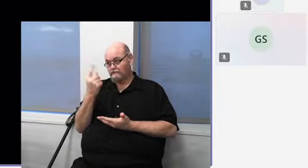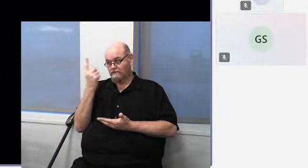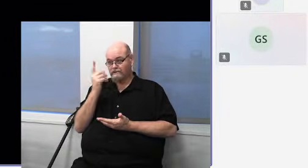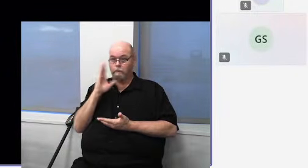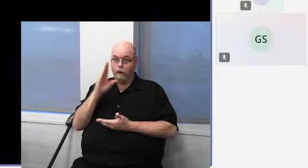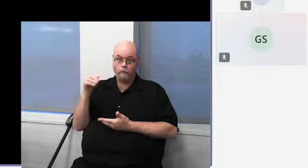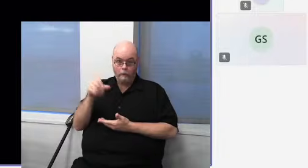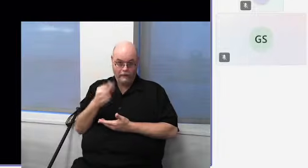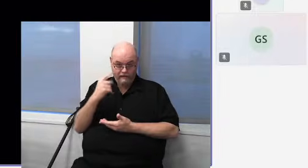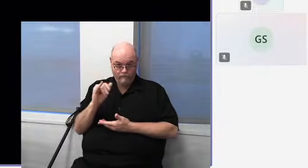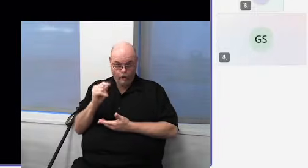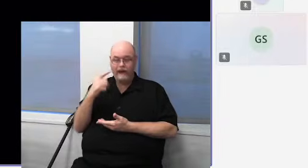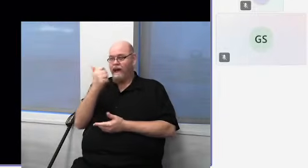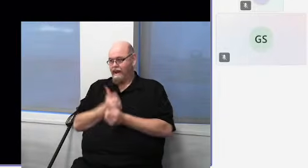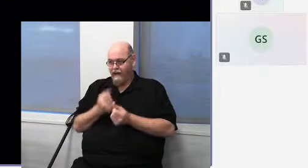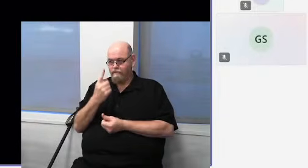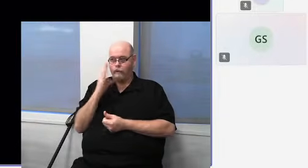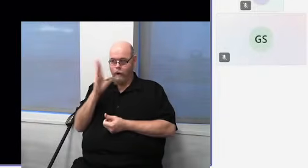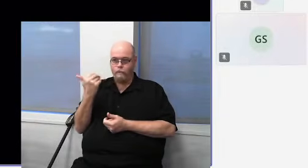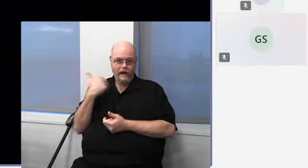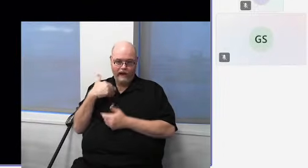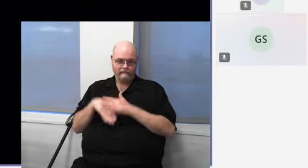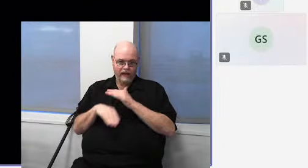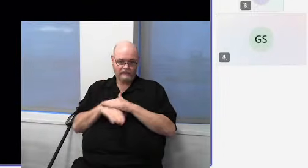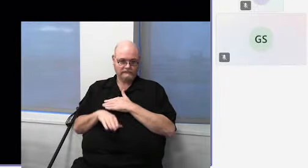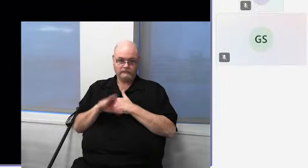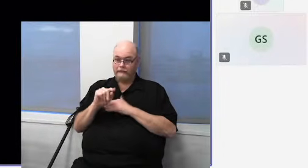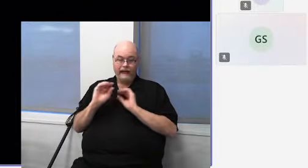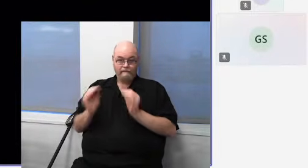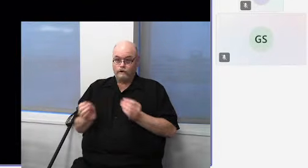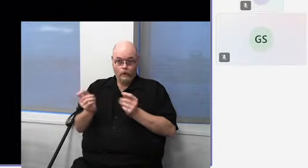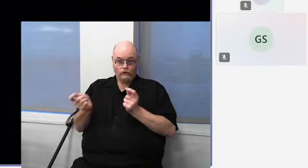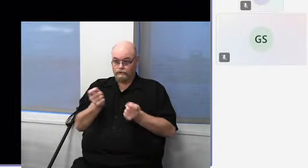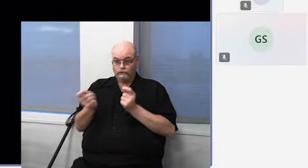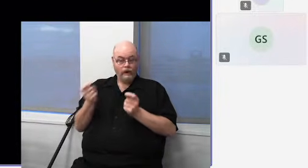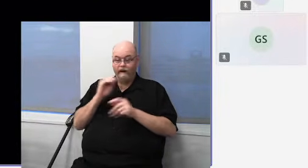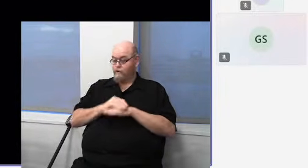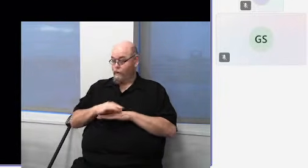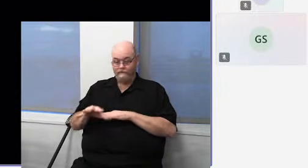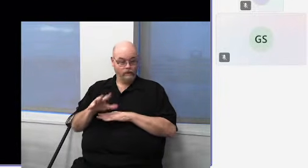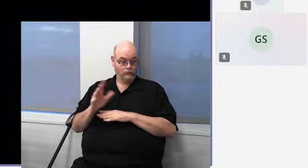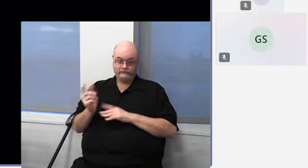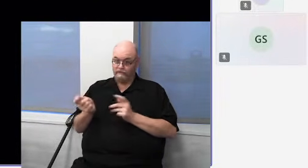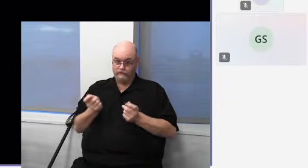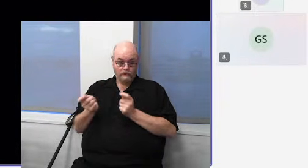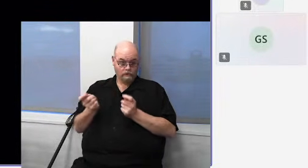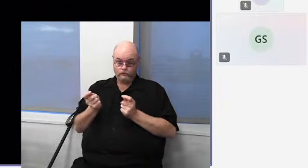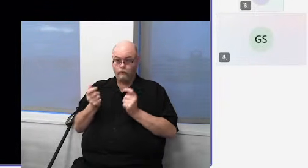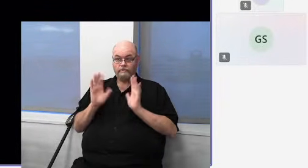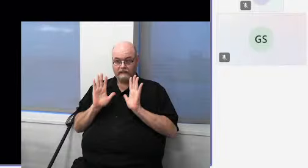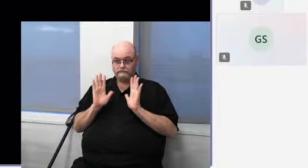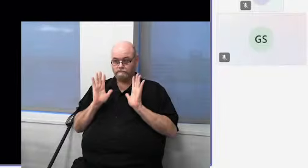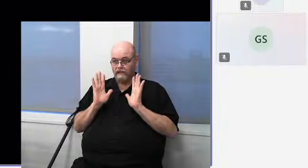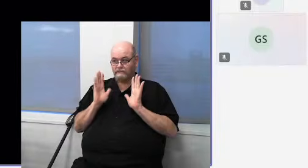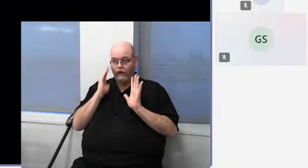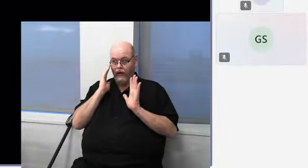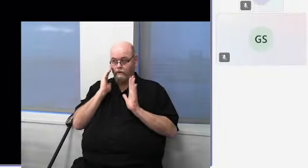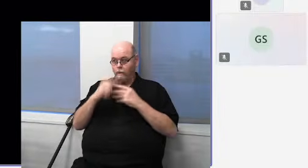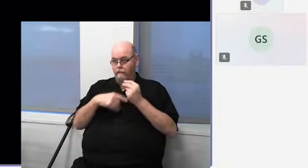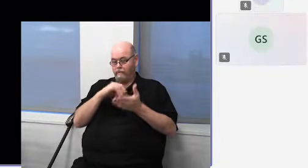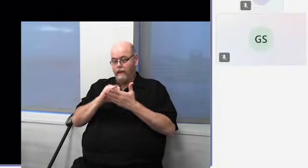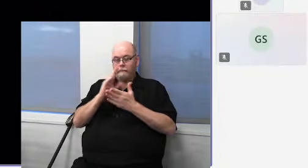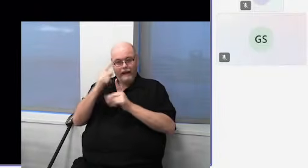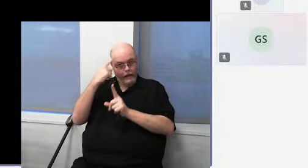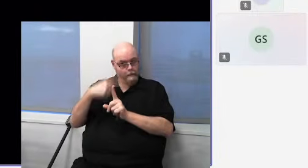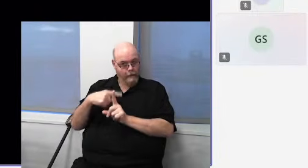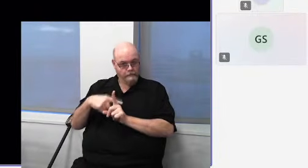and that somebody will have paid for it and then everybody will have access to it. I have no control over that, no influence over it, but that is the news